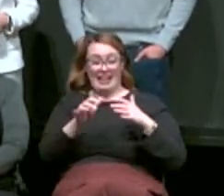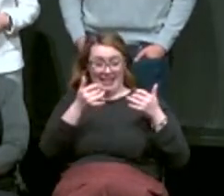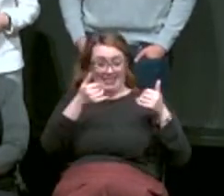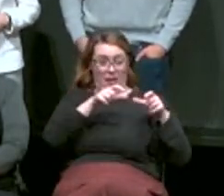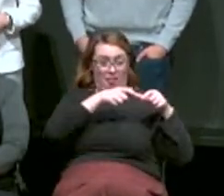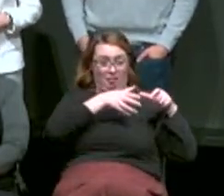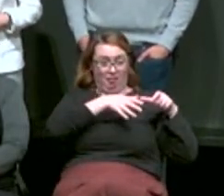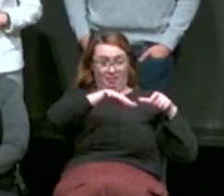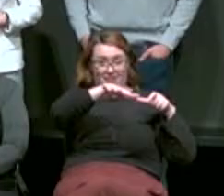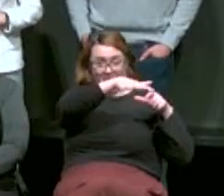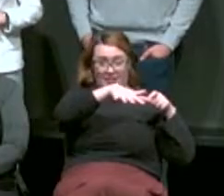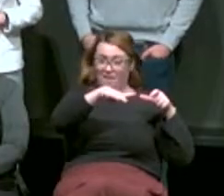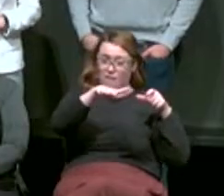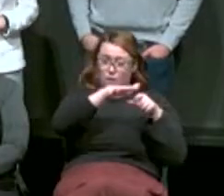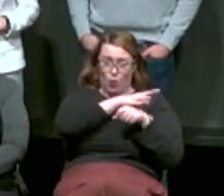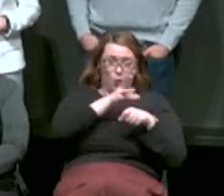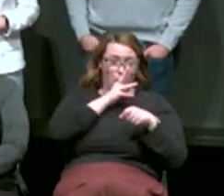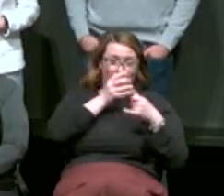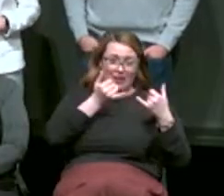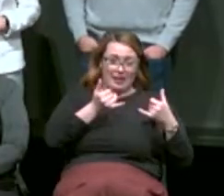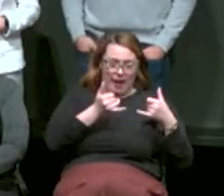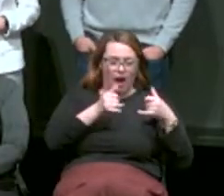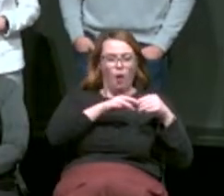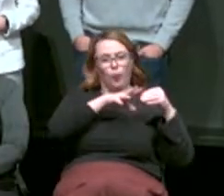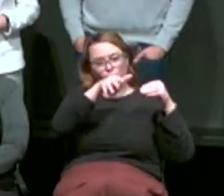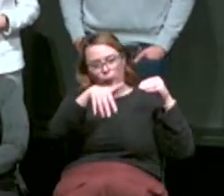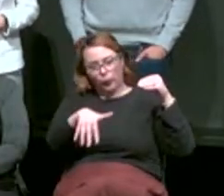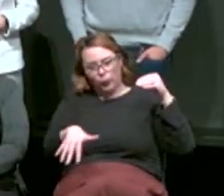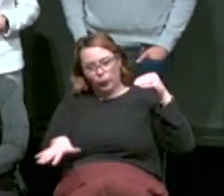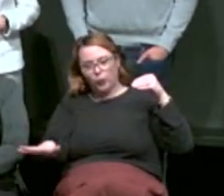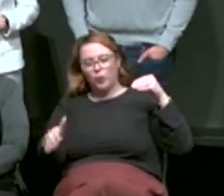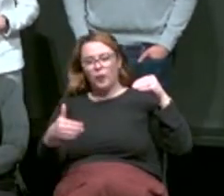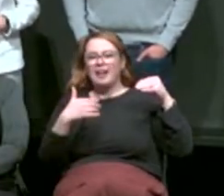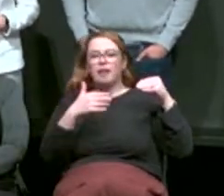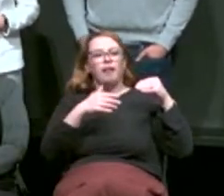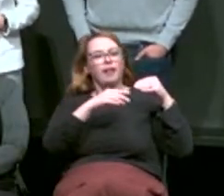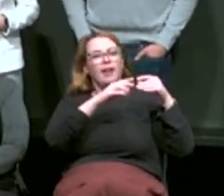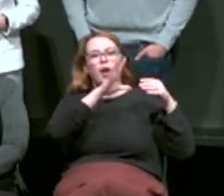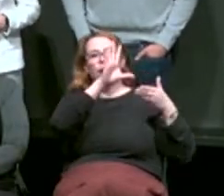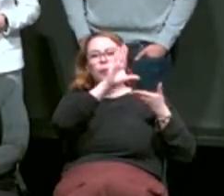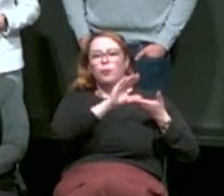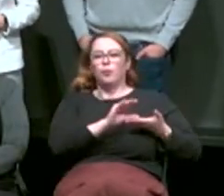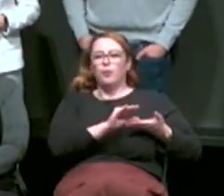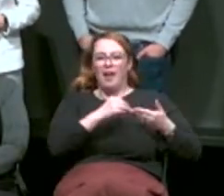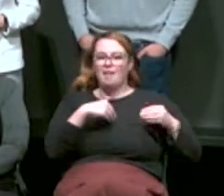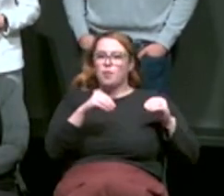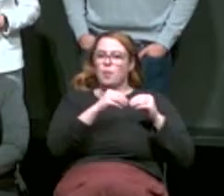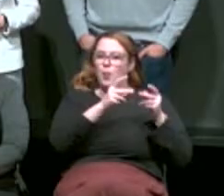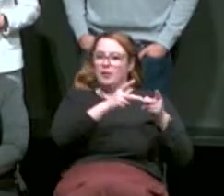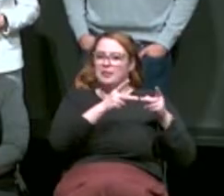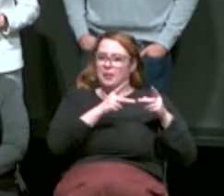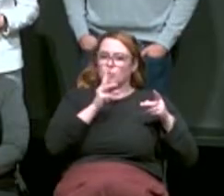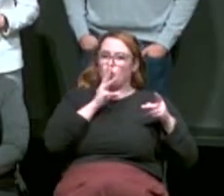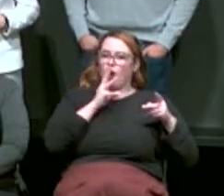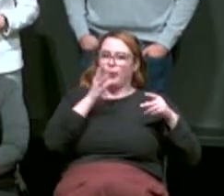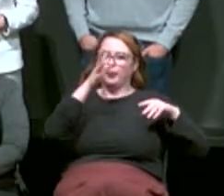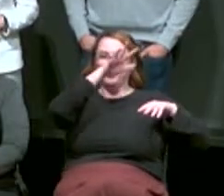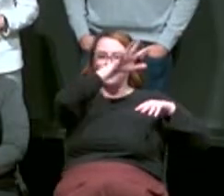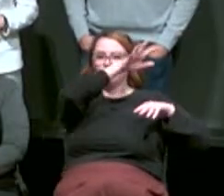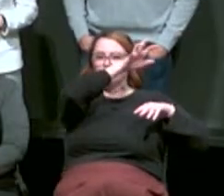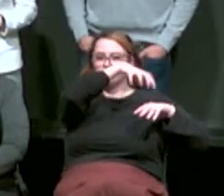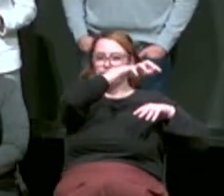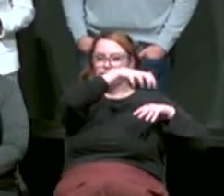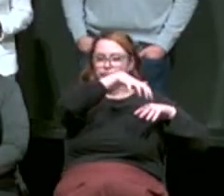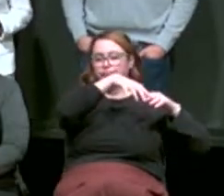of water will have more space to hold water. So downstream flooding will be no different than it